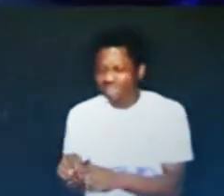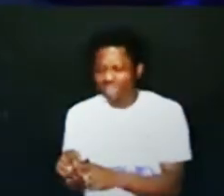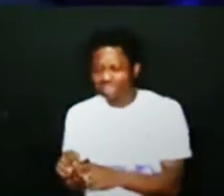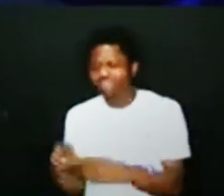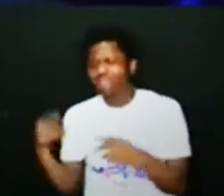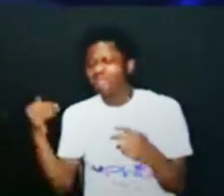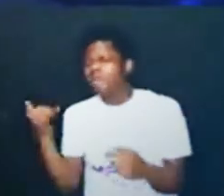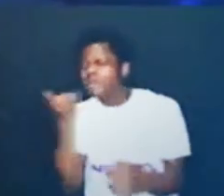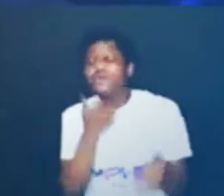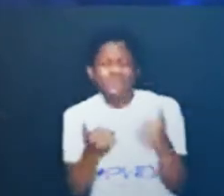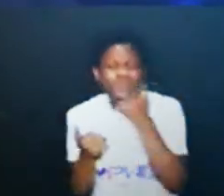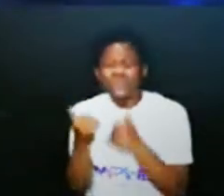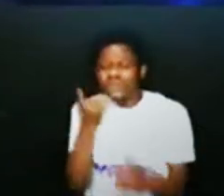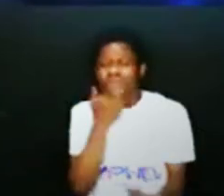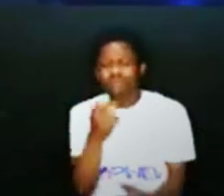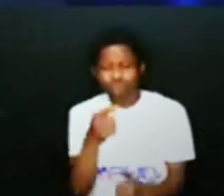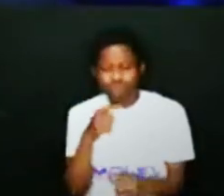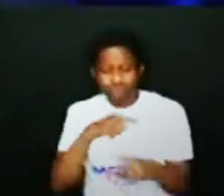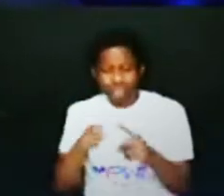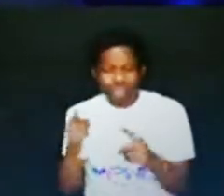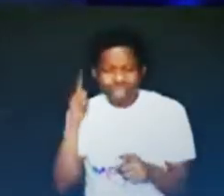Before